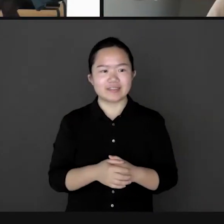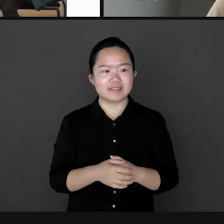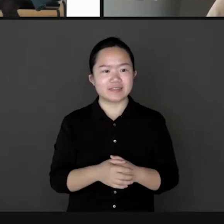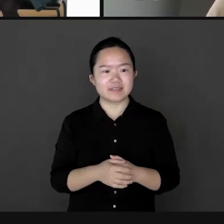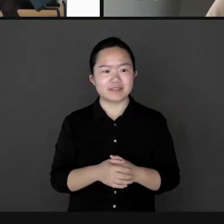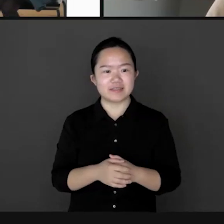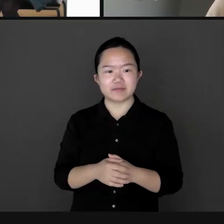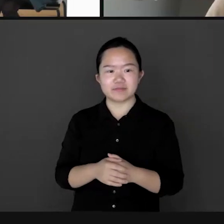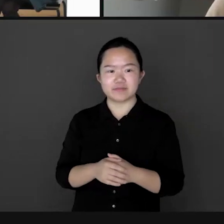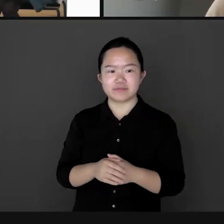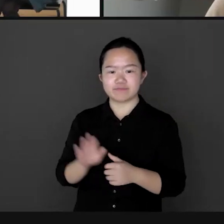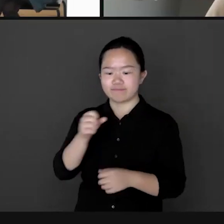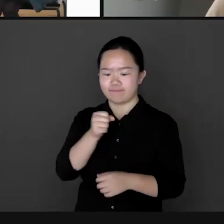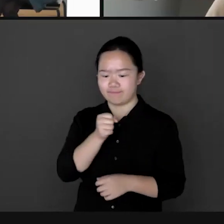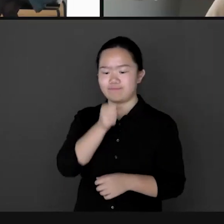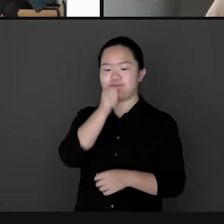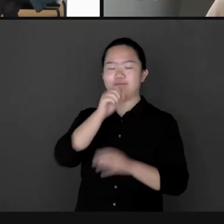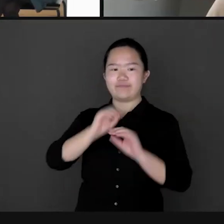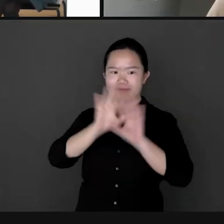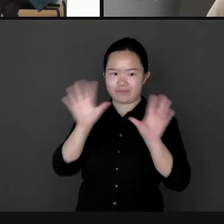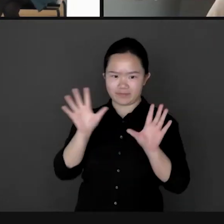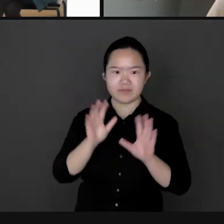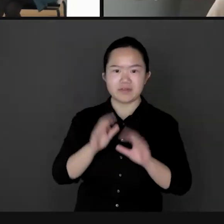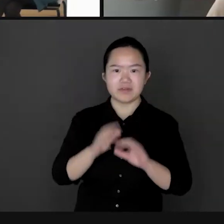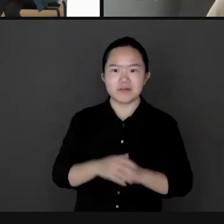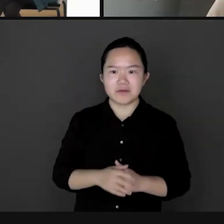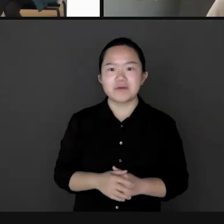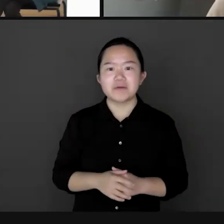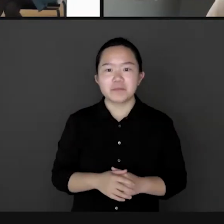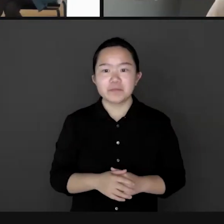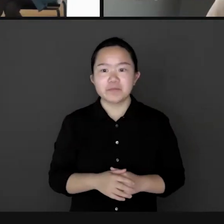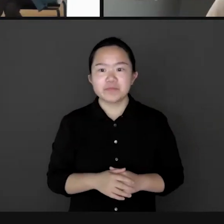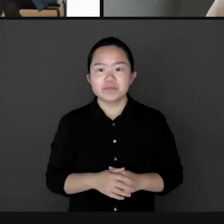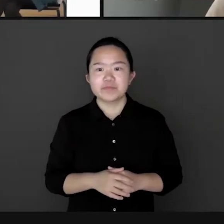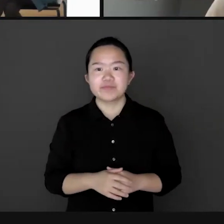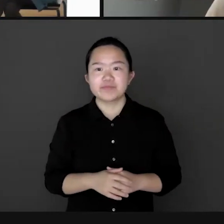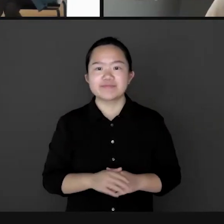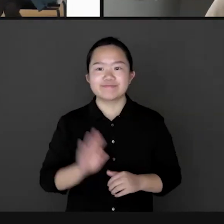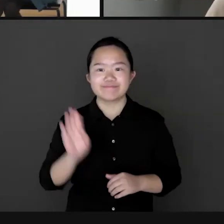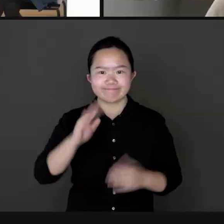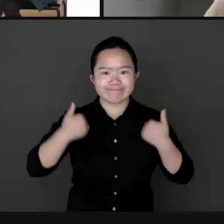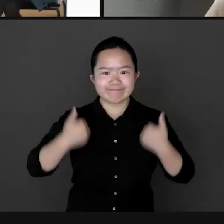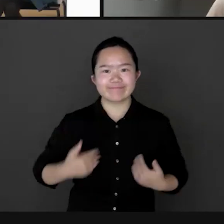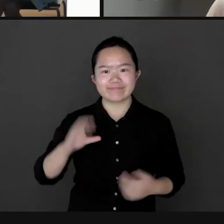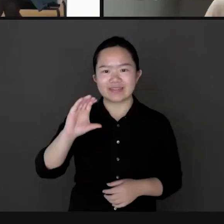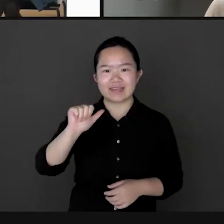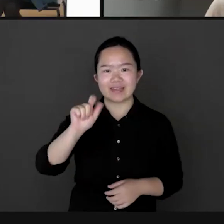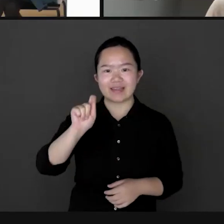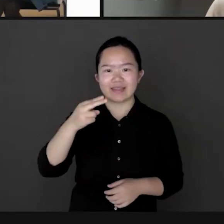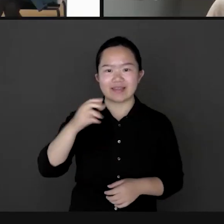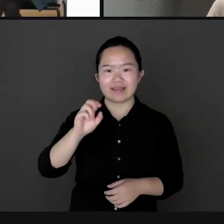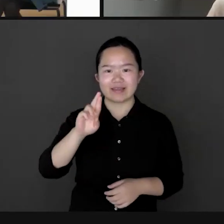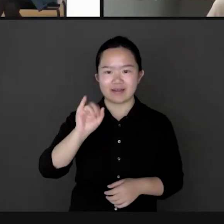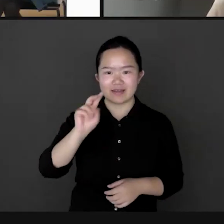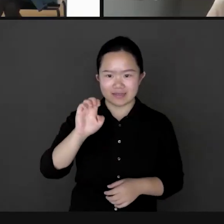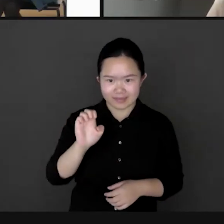European Disability Forum. And right now is, because it's a busy day, it's a busy time. You will